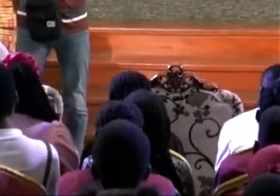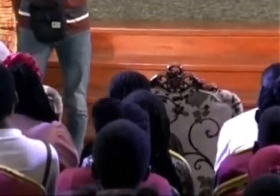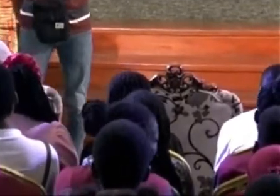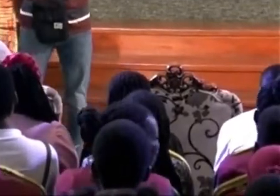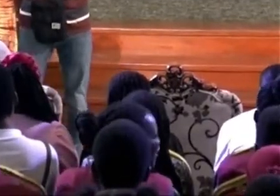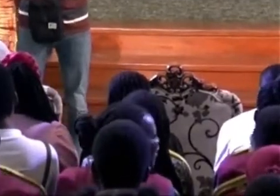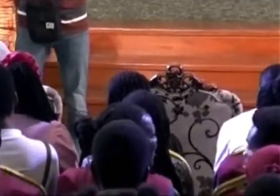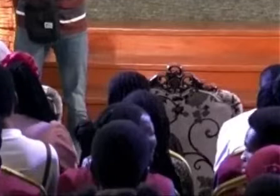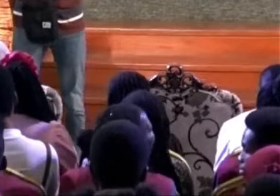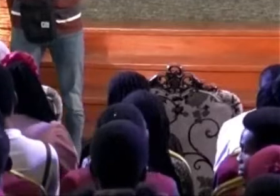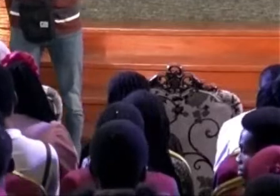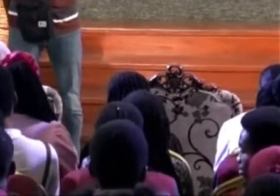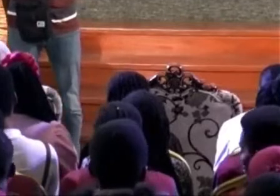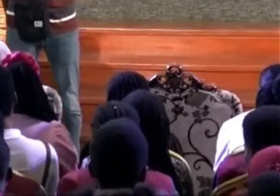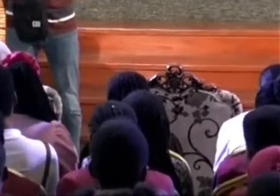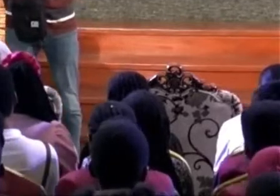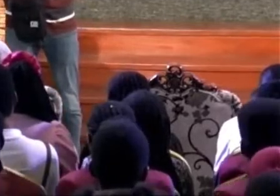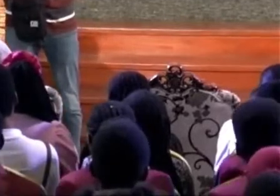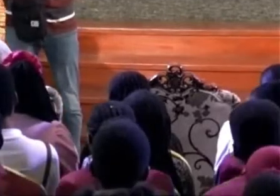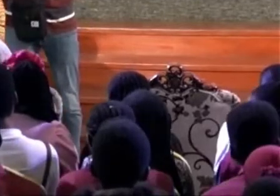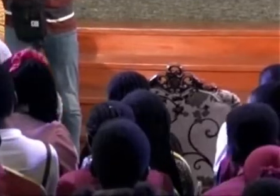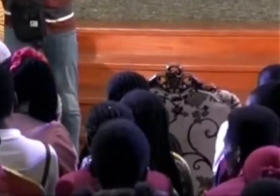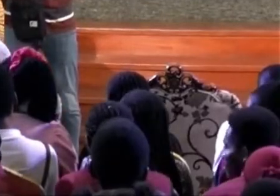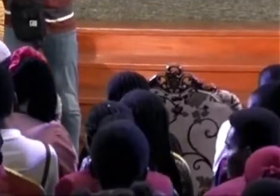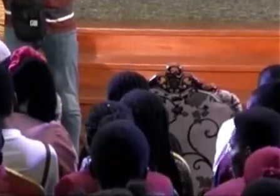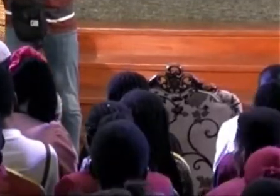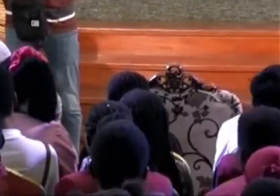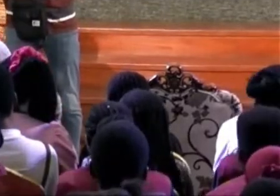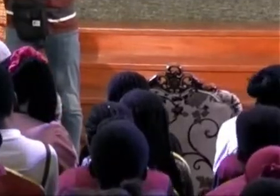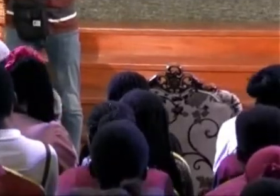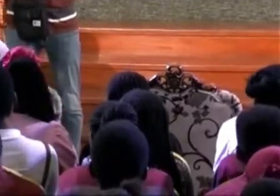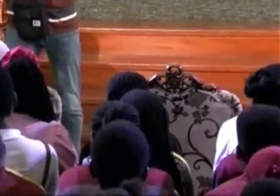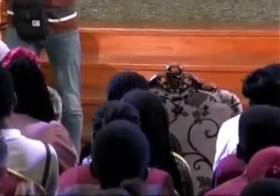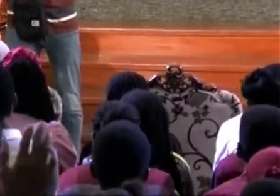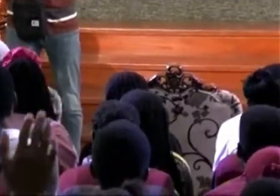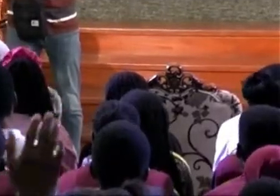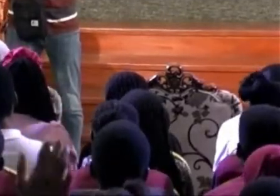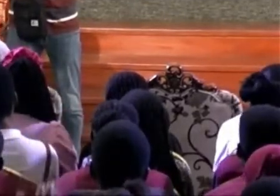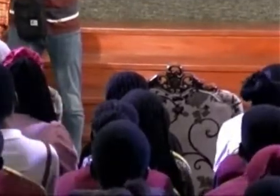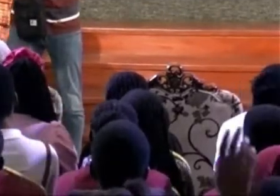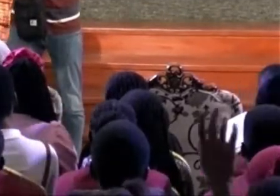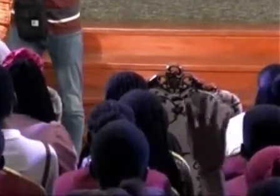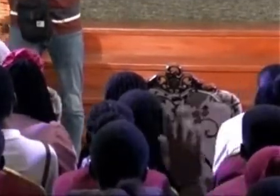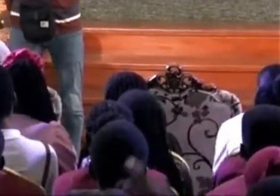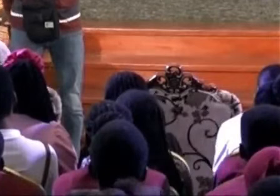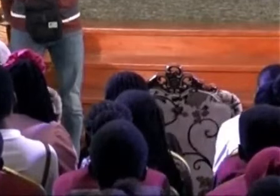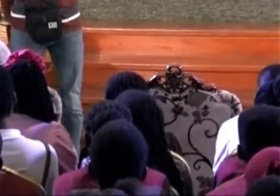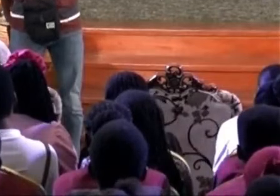Olivia. How many think is Olivia? How many think is Eugene?